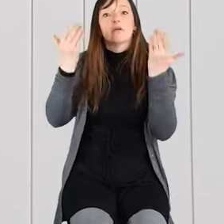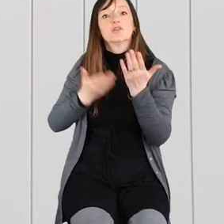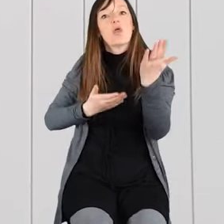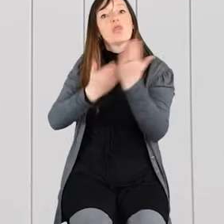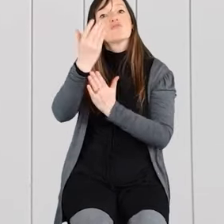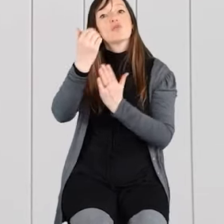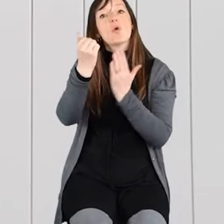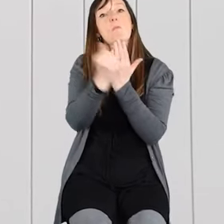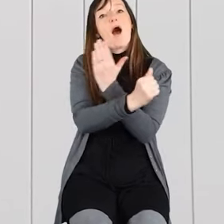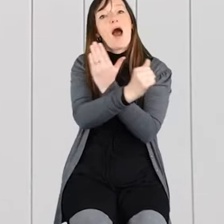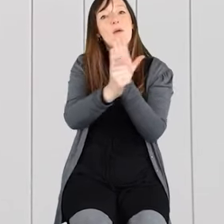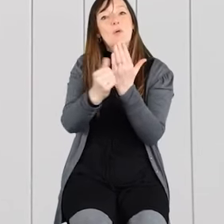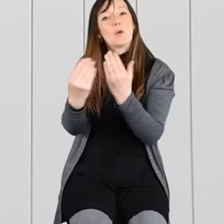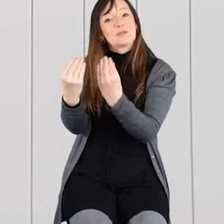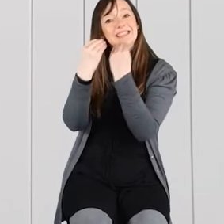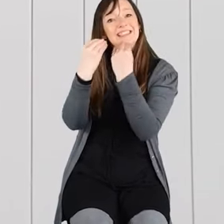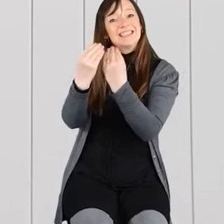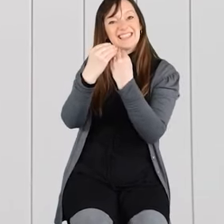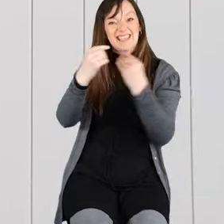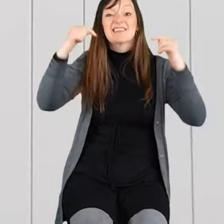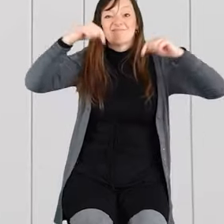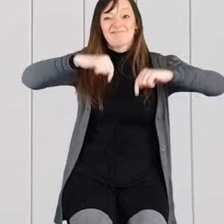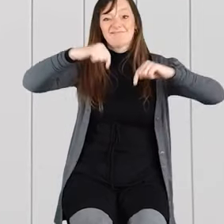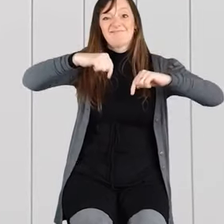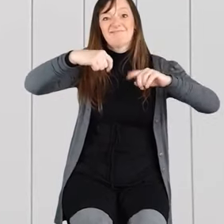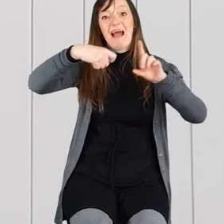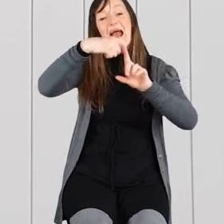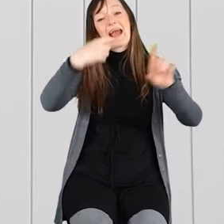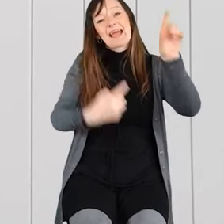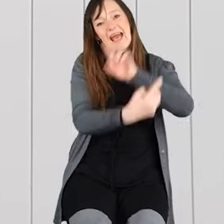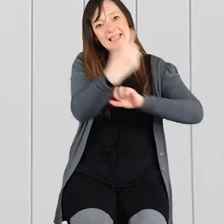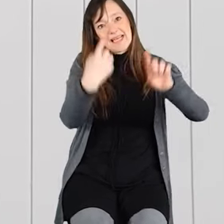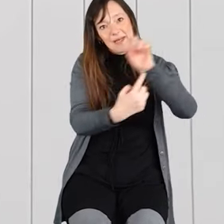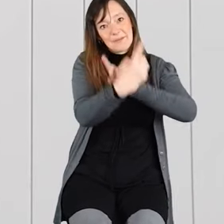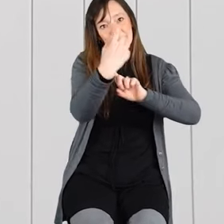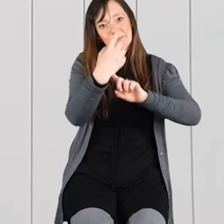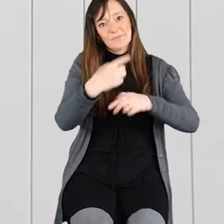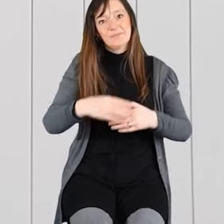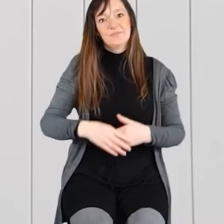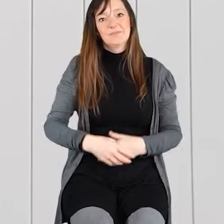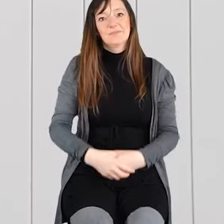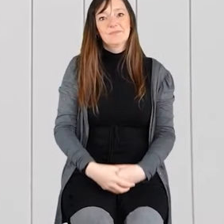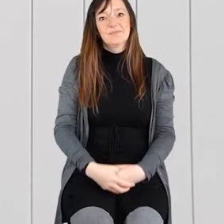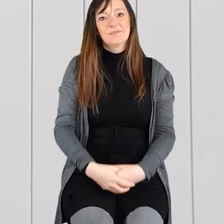and encouraged us through the Bible ministry of Keswick.